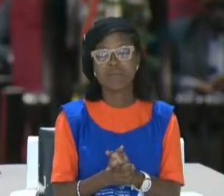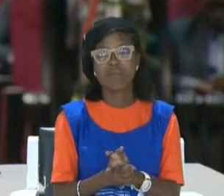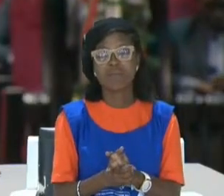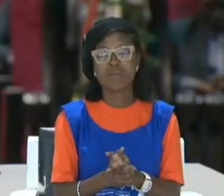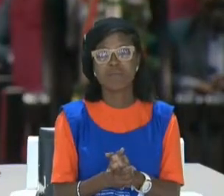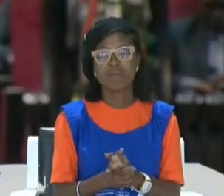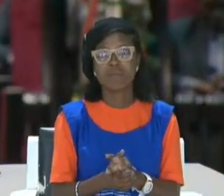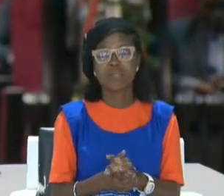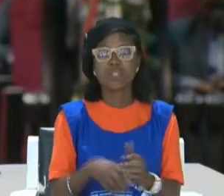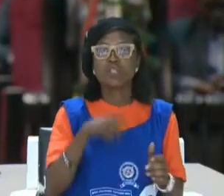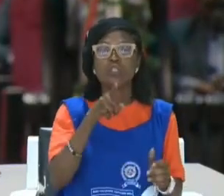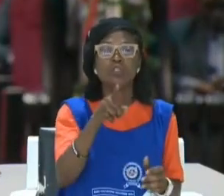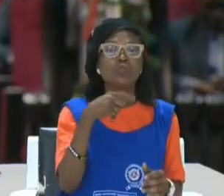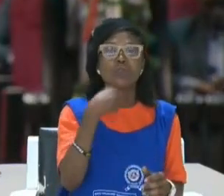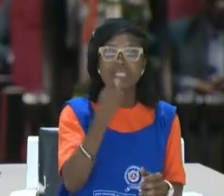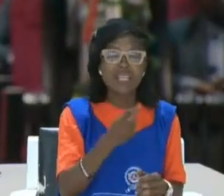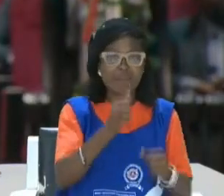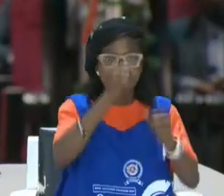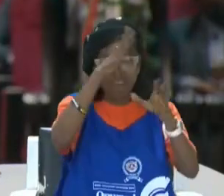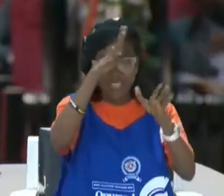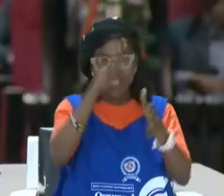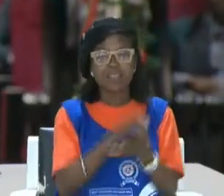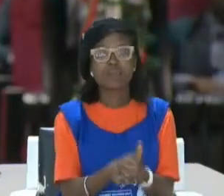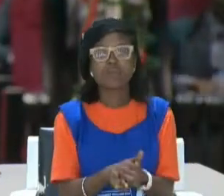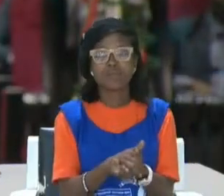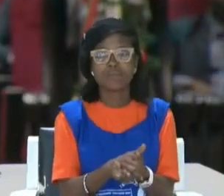you say, Father,